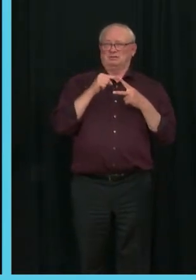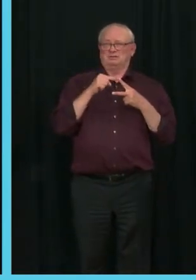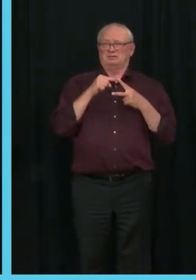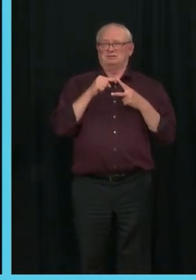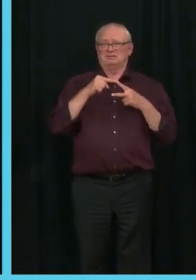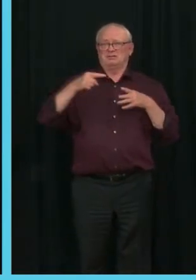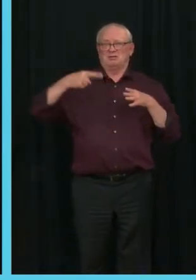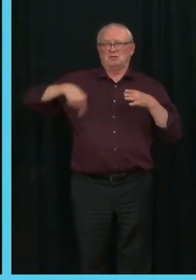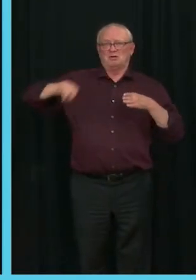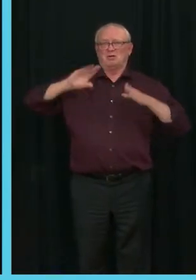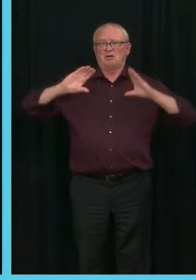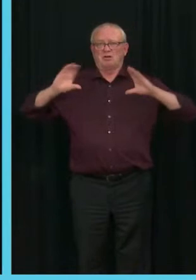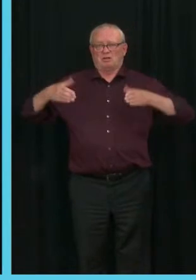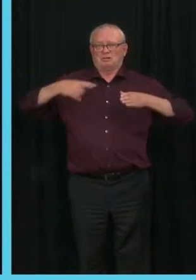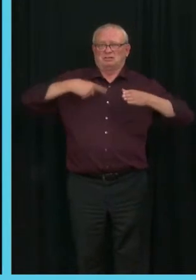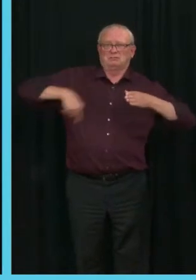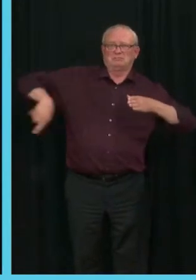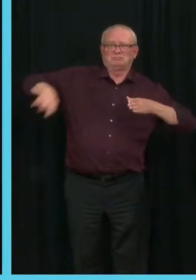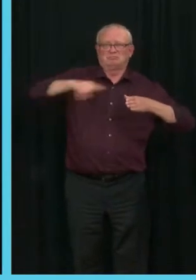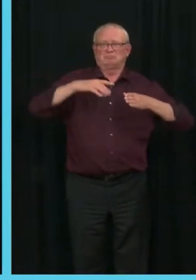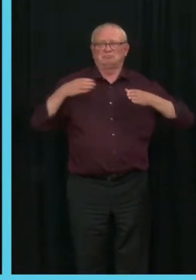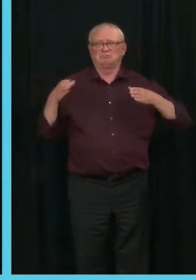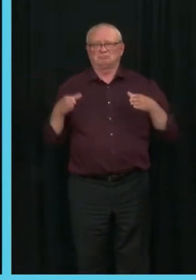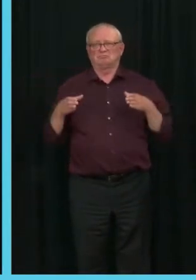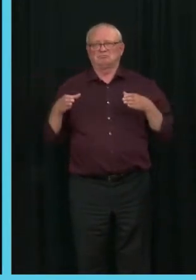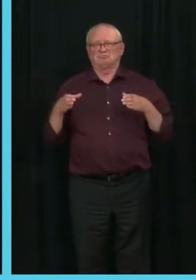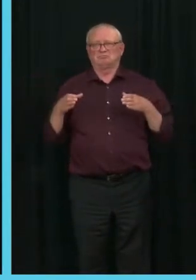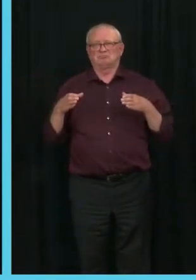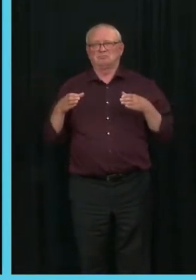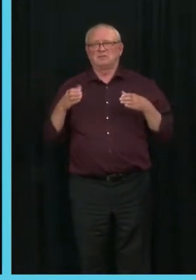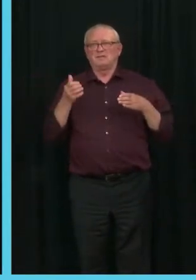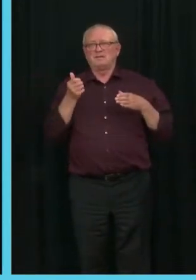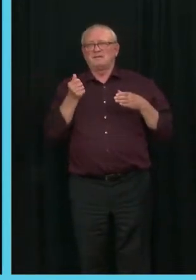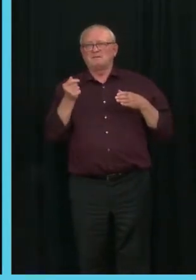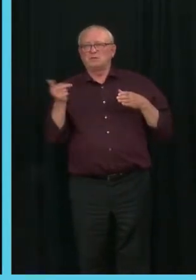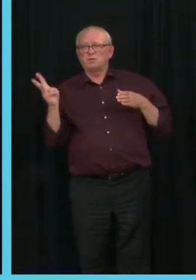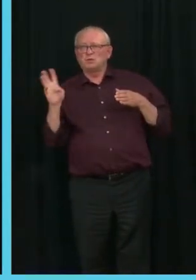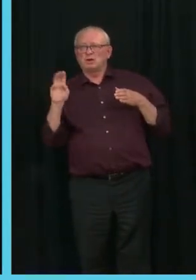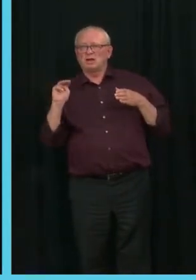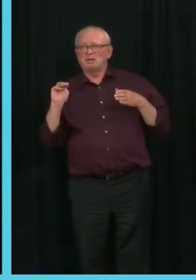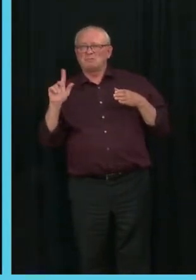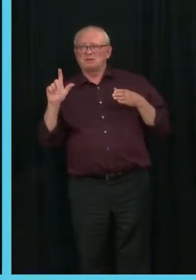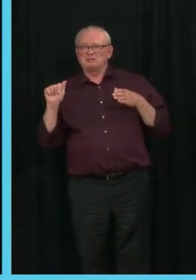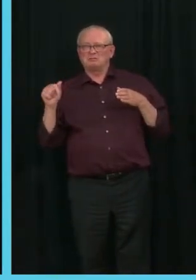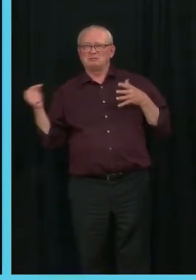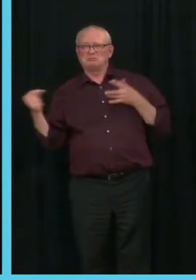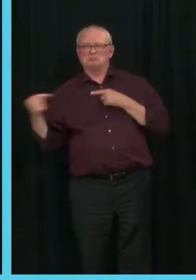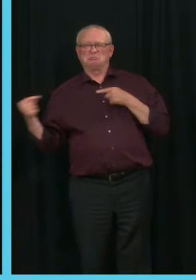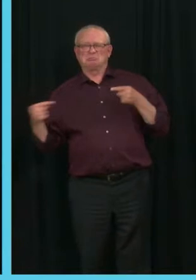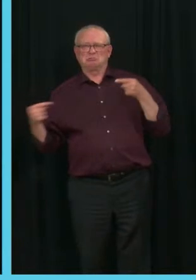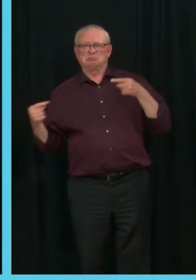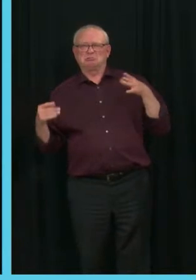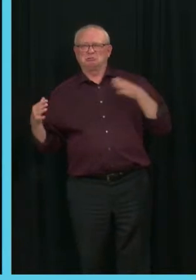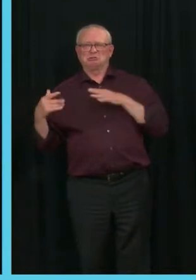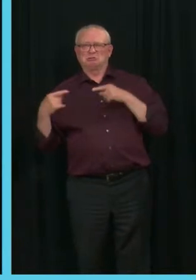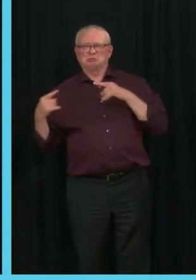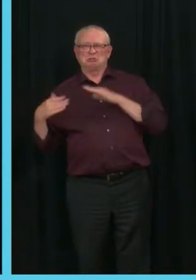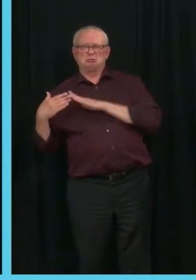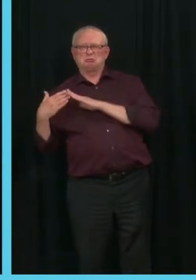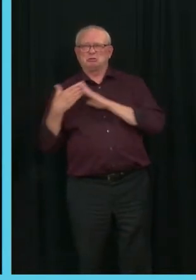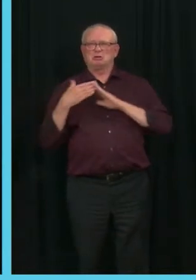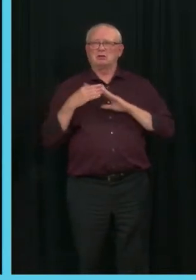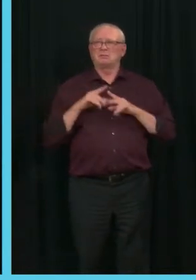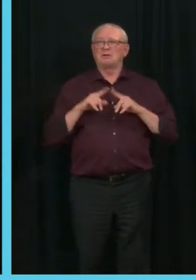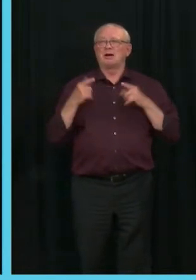responded to a couple of MLAs who were trying to drive wedges and destabilize our party and government. They were